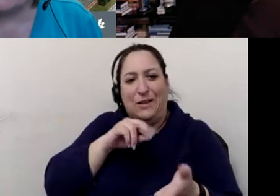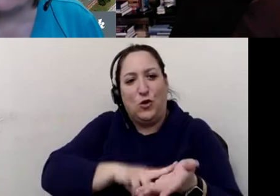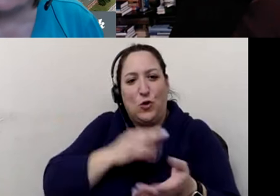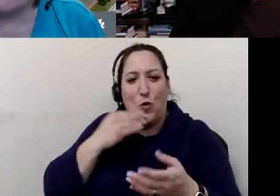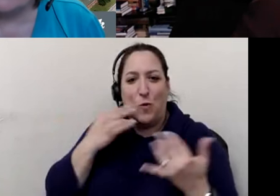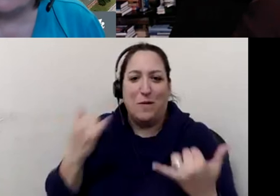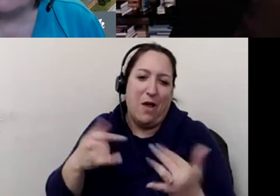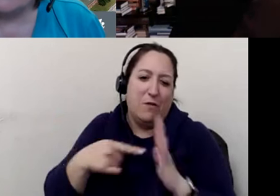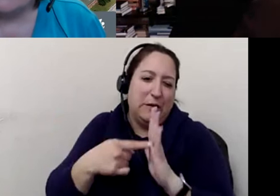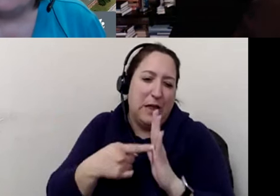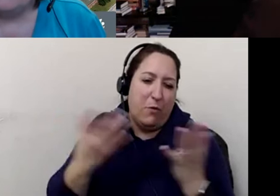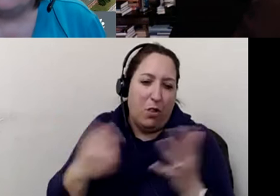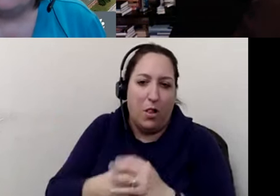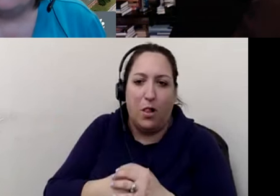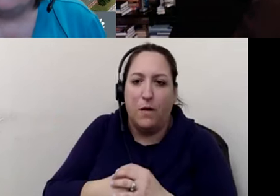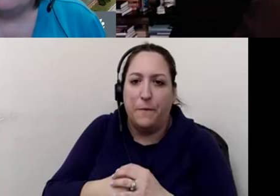for instance.